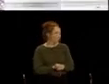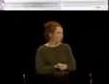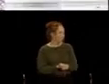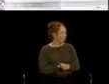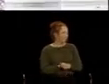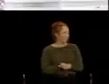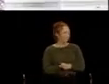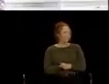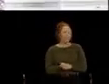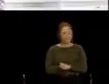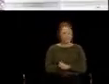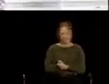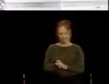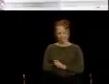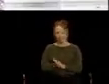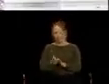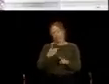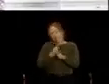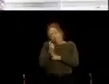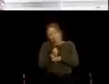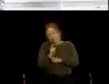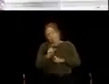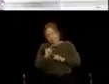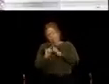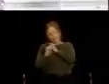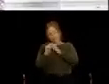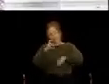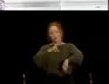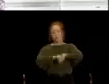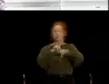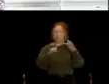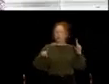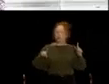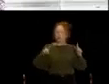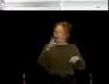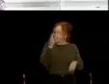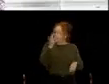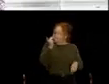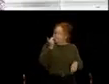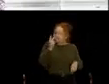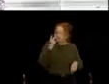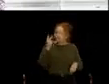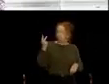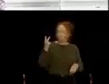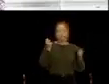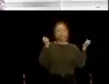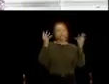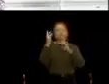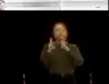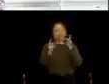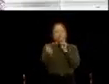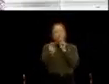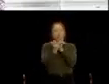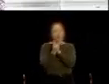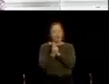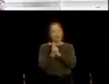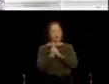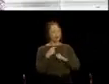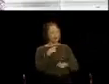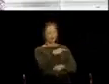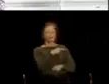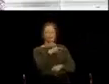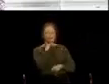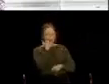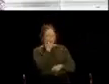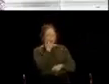I'm joking, of course, but I do find it to be really funny because a lot of people will meet me and they'll be like, were you shy as